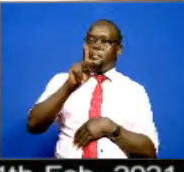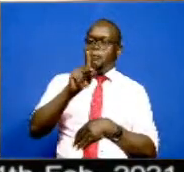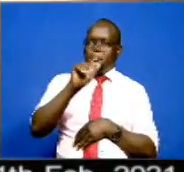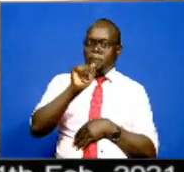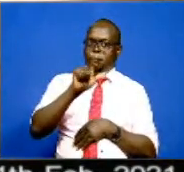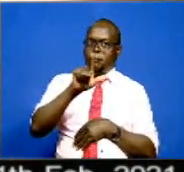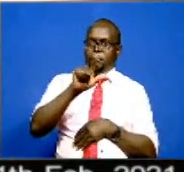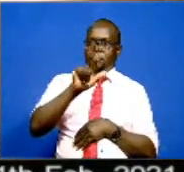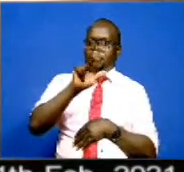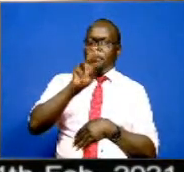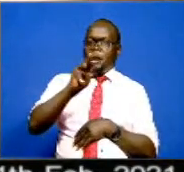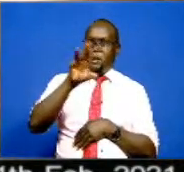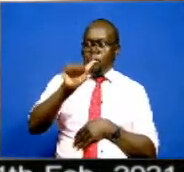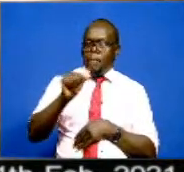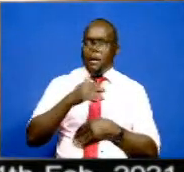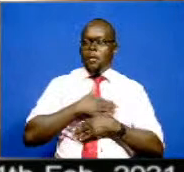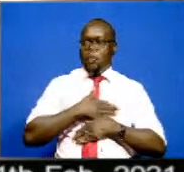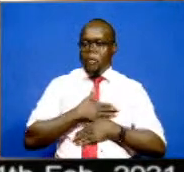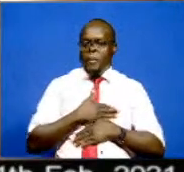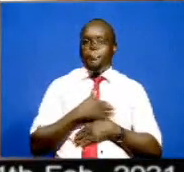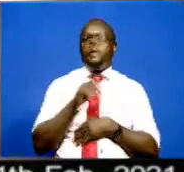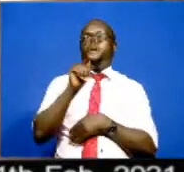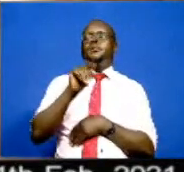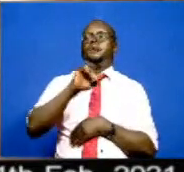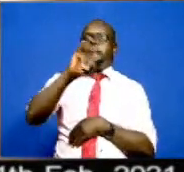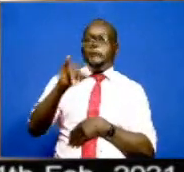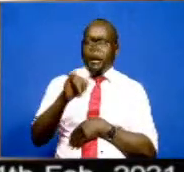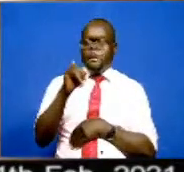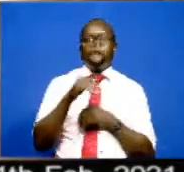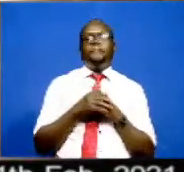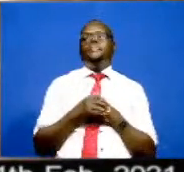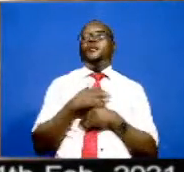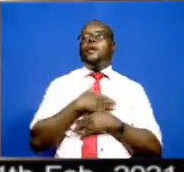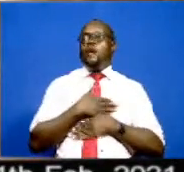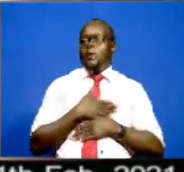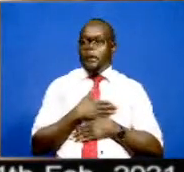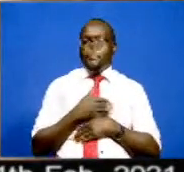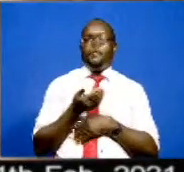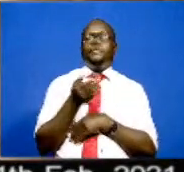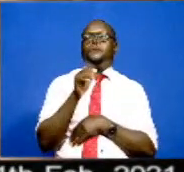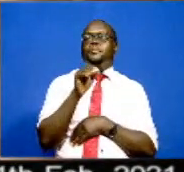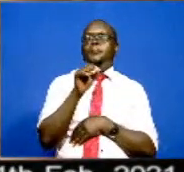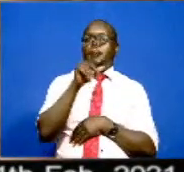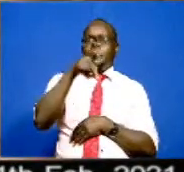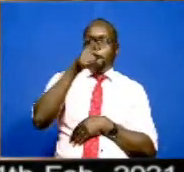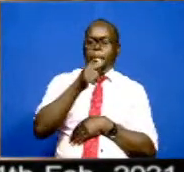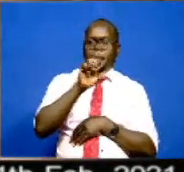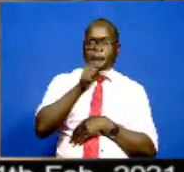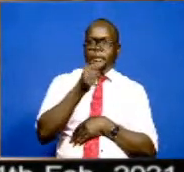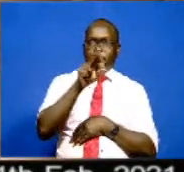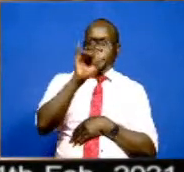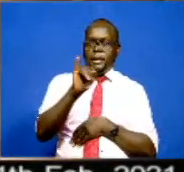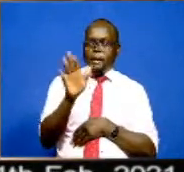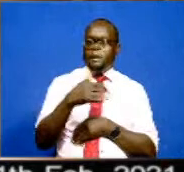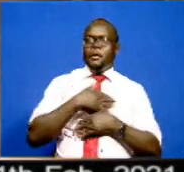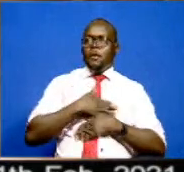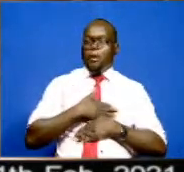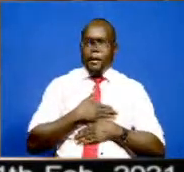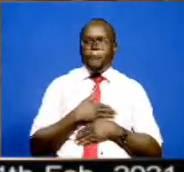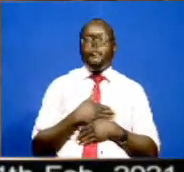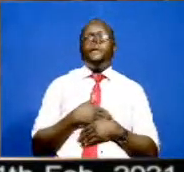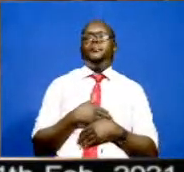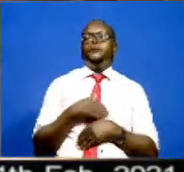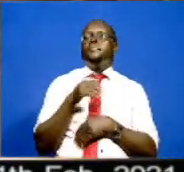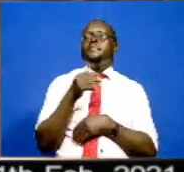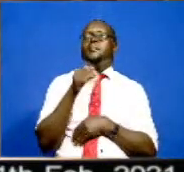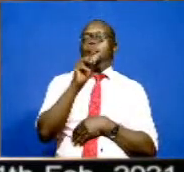Honorable Francis Tom Joseph Kajwang MP, the Honorable Esther Mudhoni Rosanna Pasaris MP, the Honorable Gertrude Mbeu